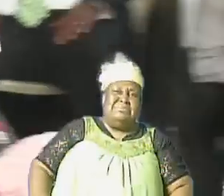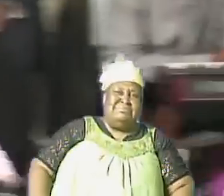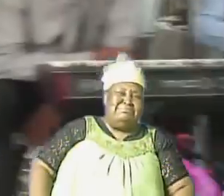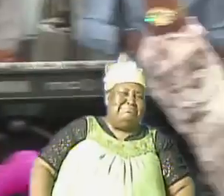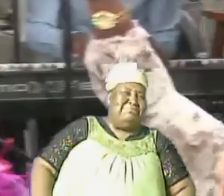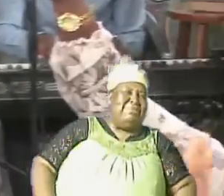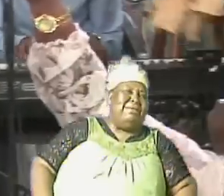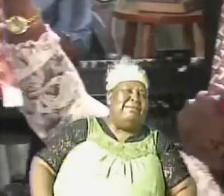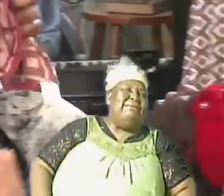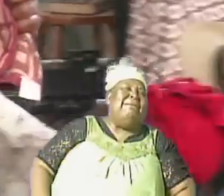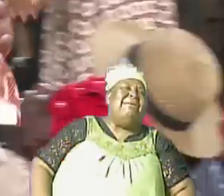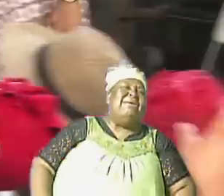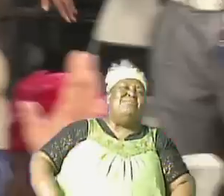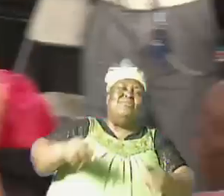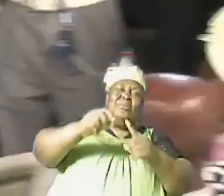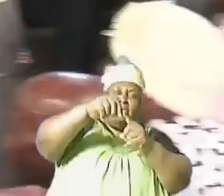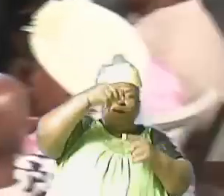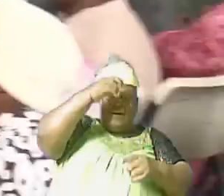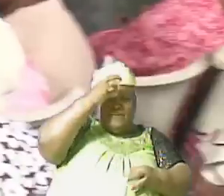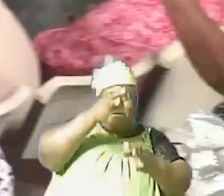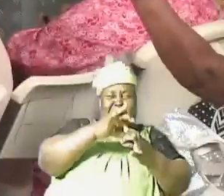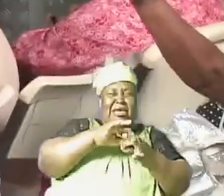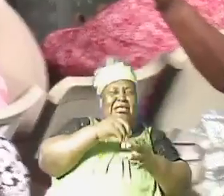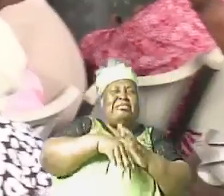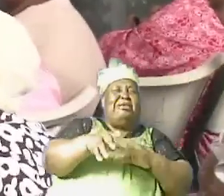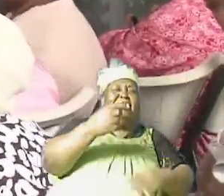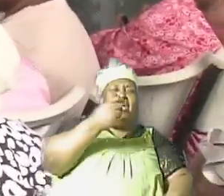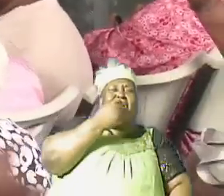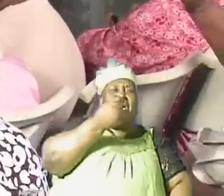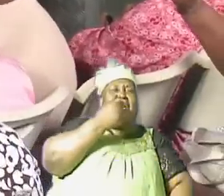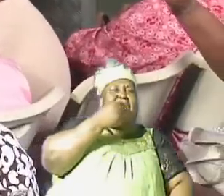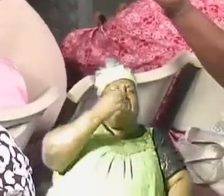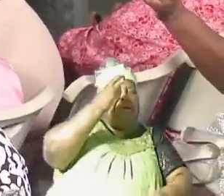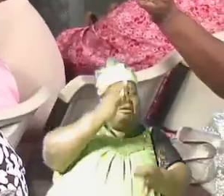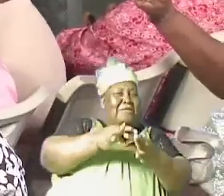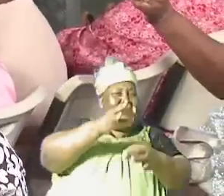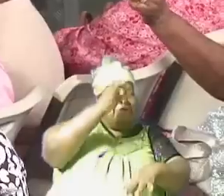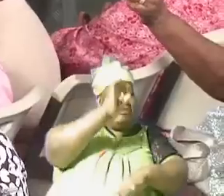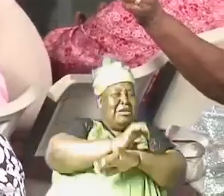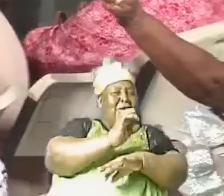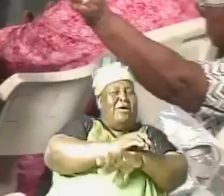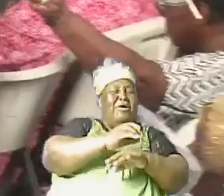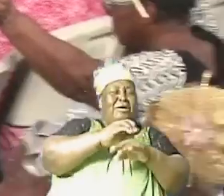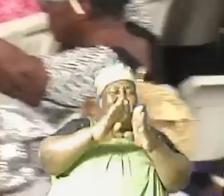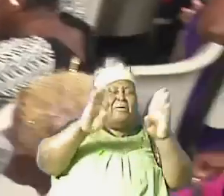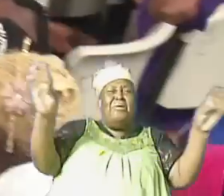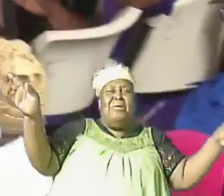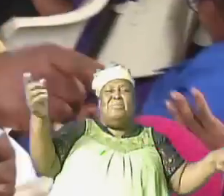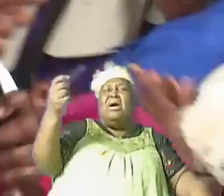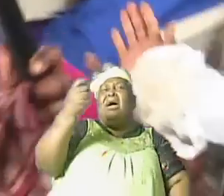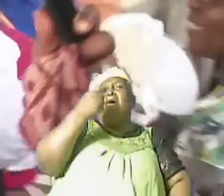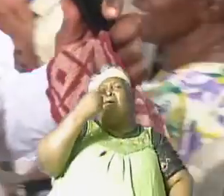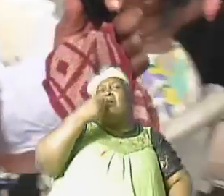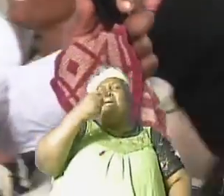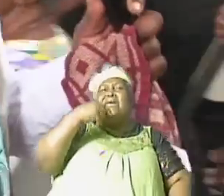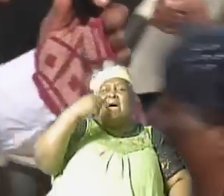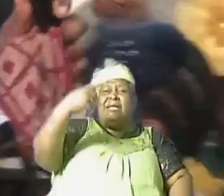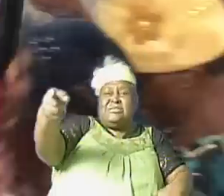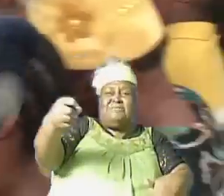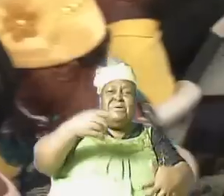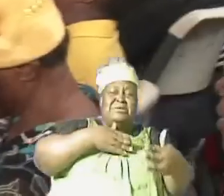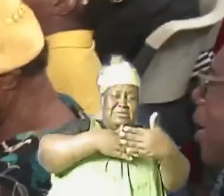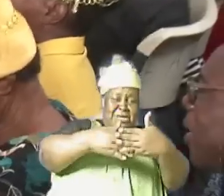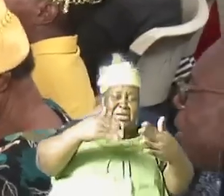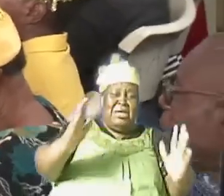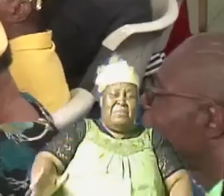Somebody, the word of faith is in your mouth. Faith chopper, I said, open up your mouth and begin to speak to